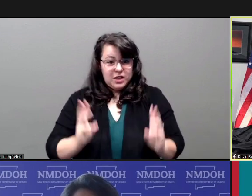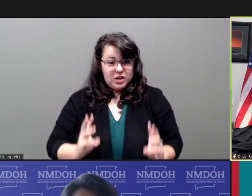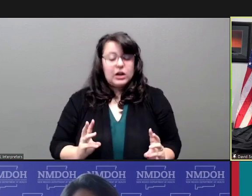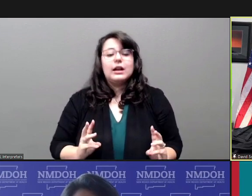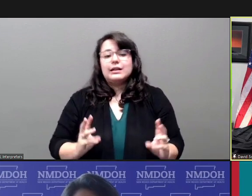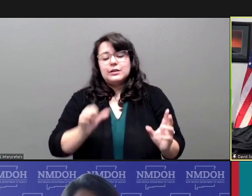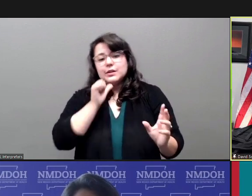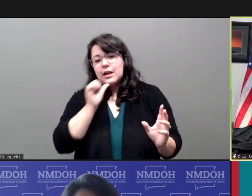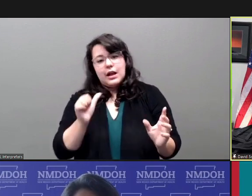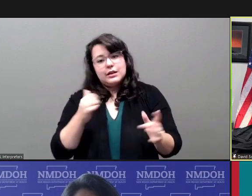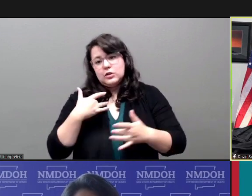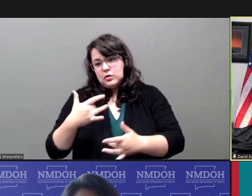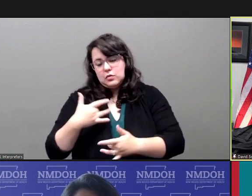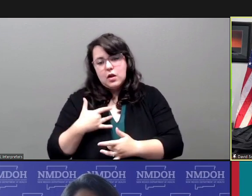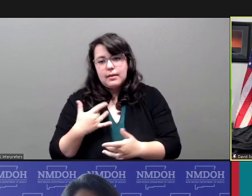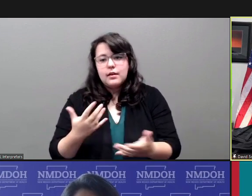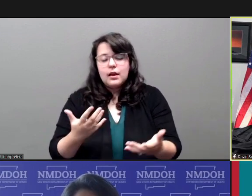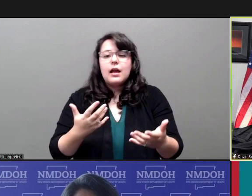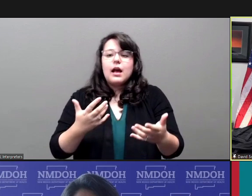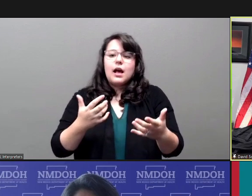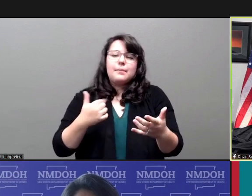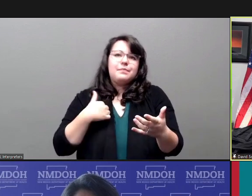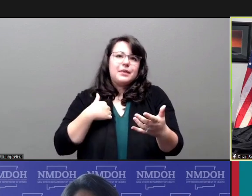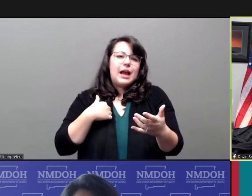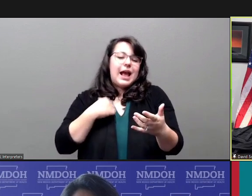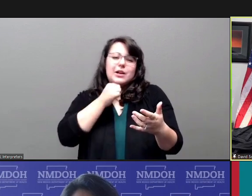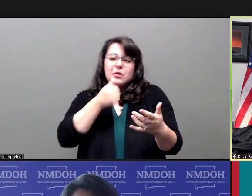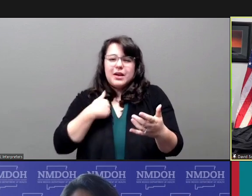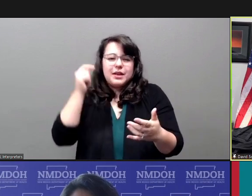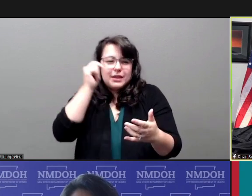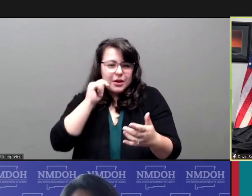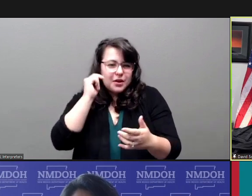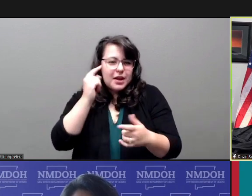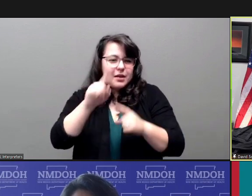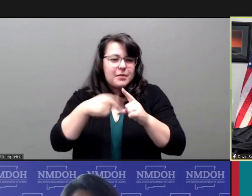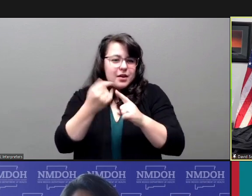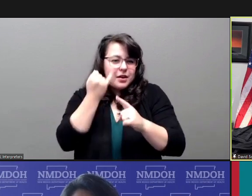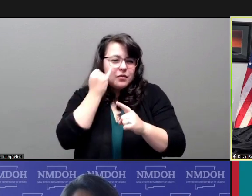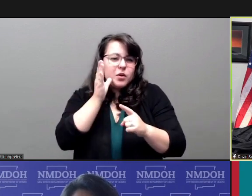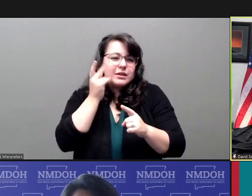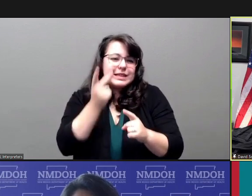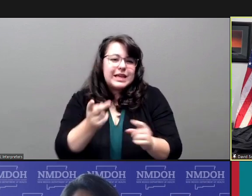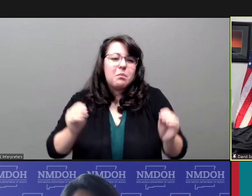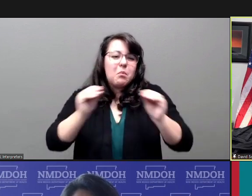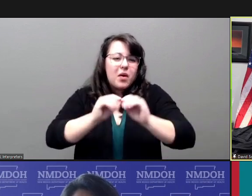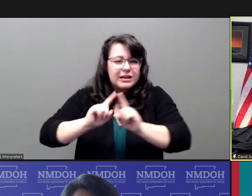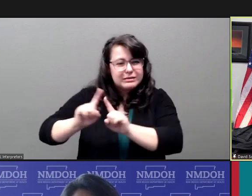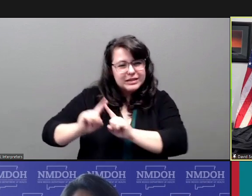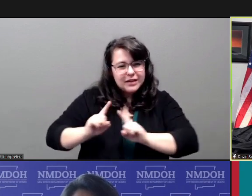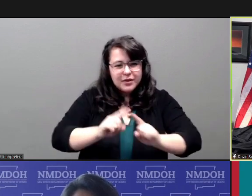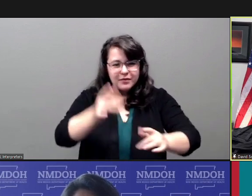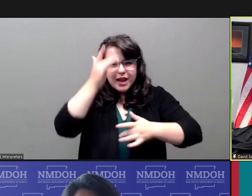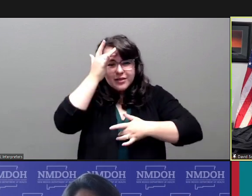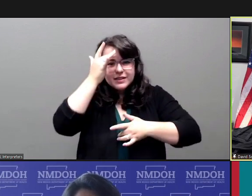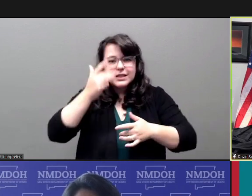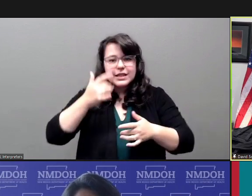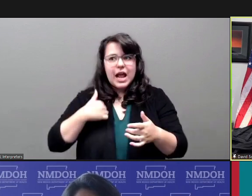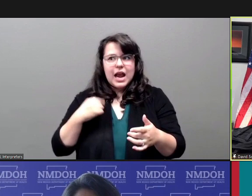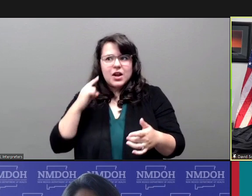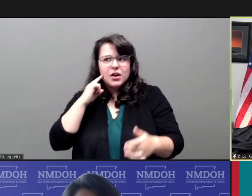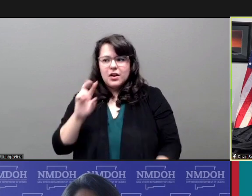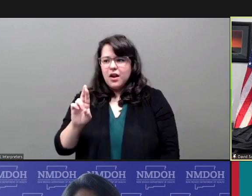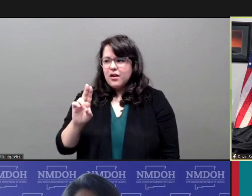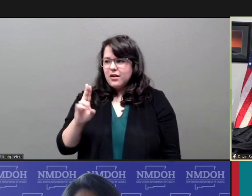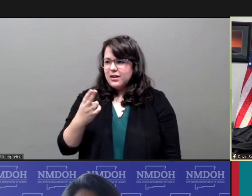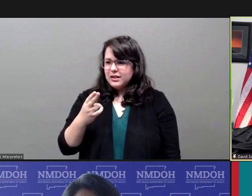about whether we'll see additional viruses. I know I was sort of shocked to hear that viruses like rhinovirus, which